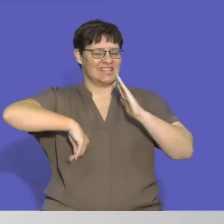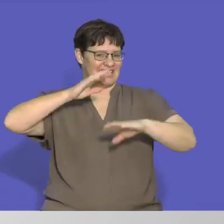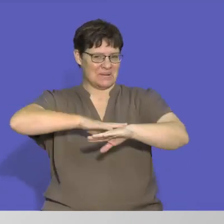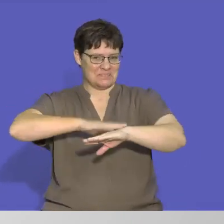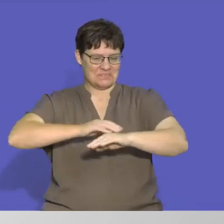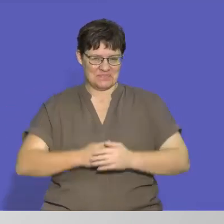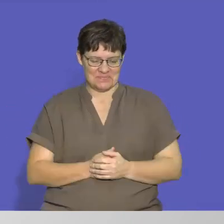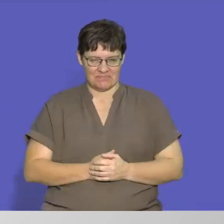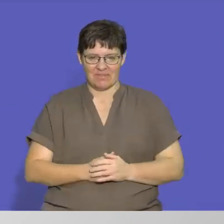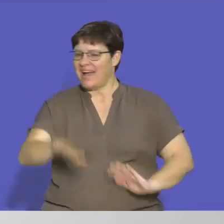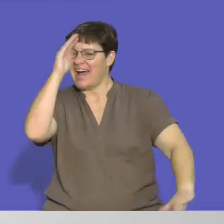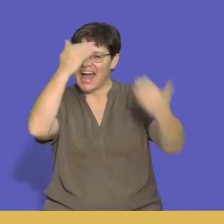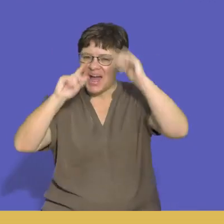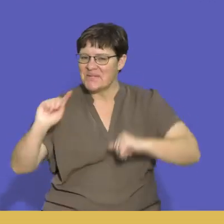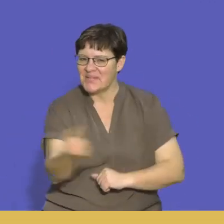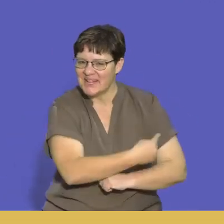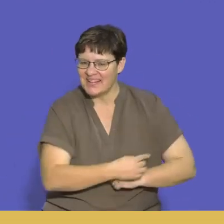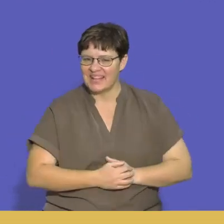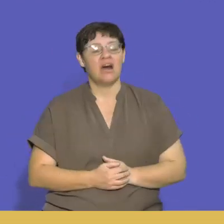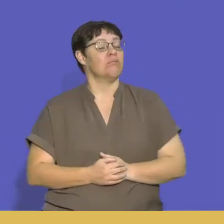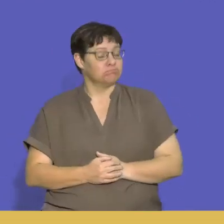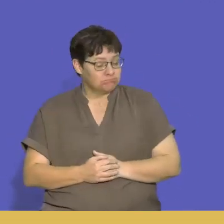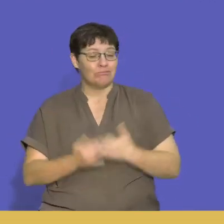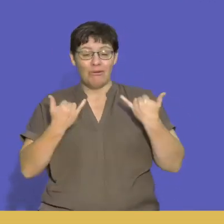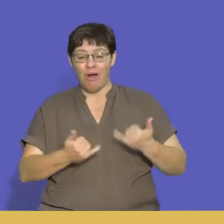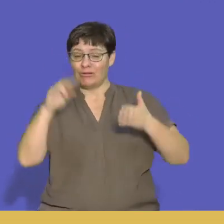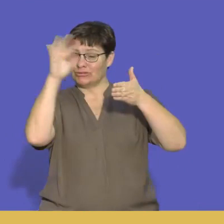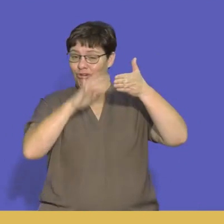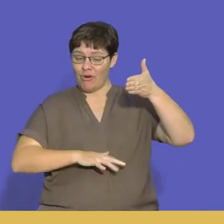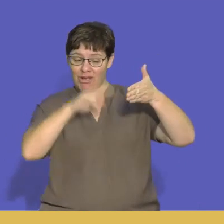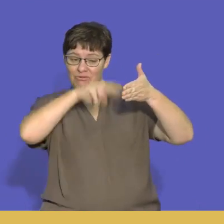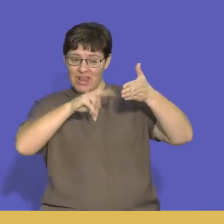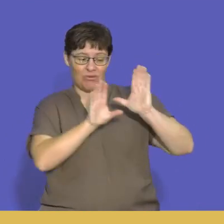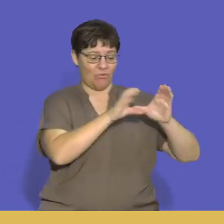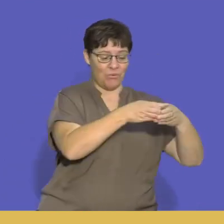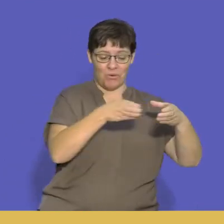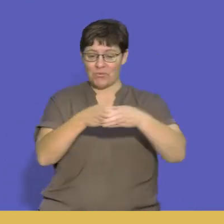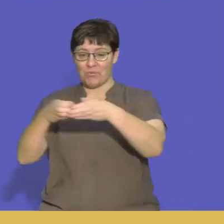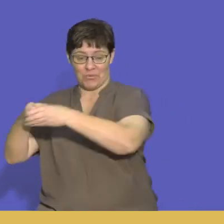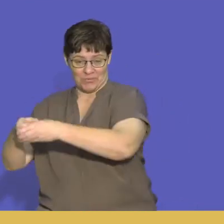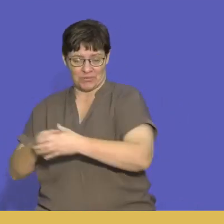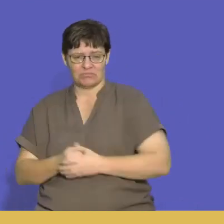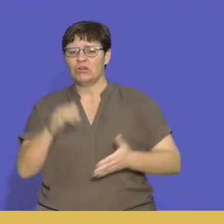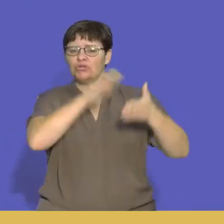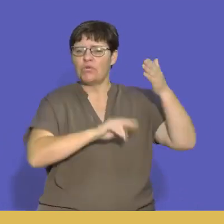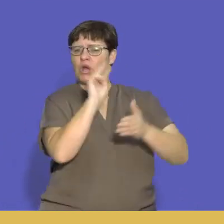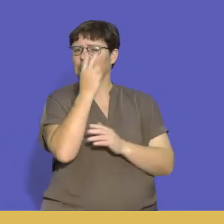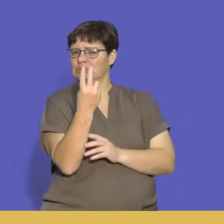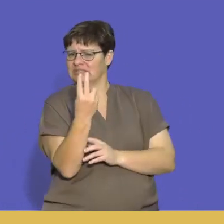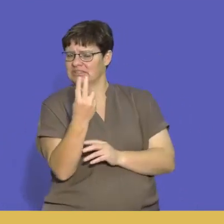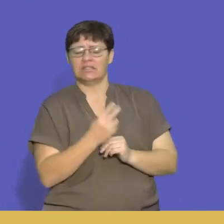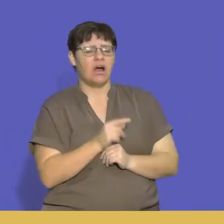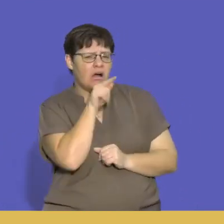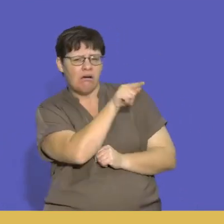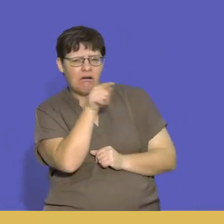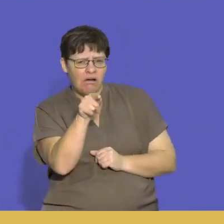Reading time. Hi everyone! We are going to read a story in groups. This is a story about twins